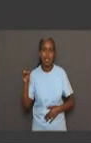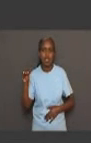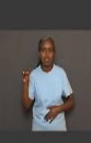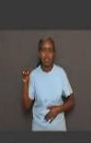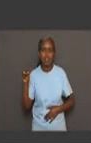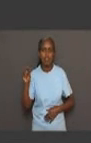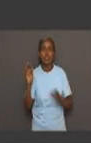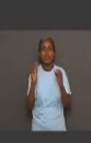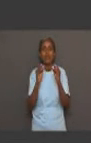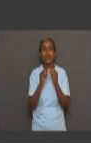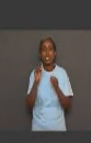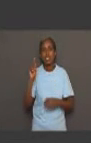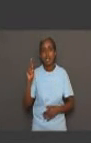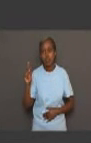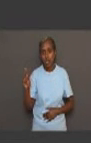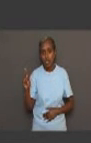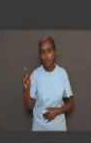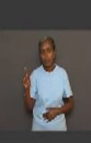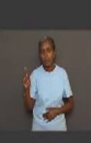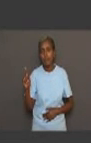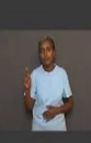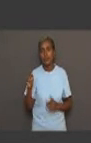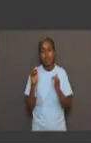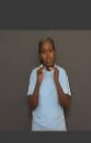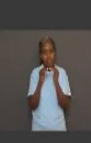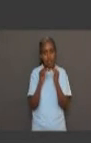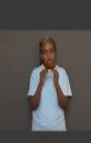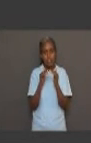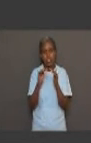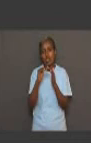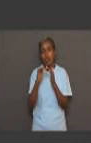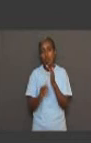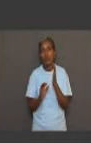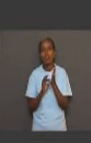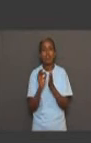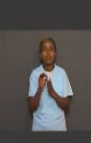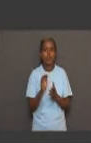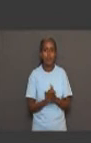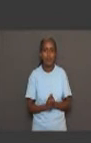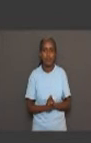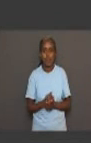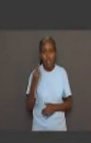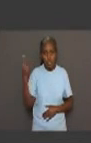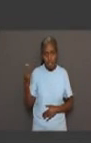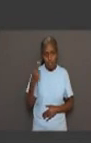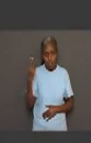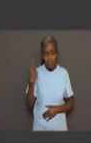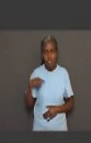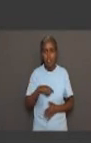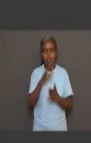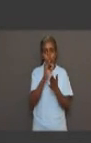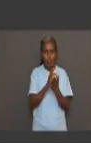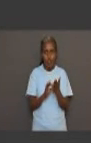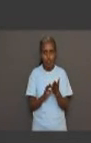times n plus 1, which is an odd number, using